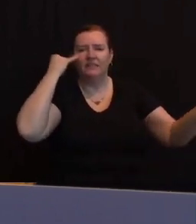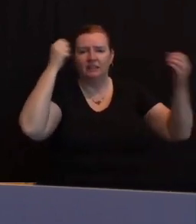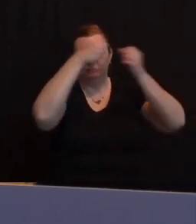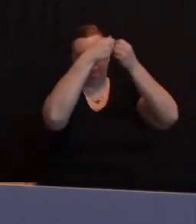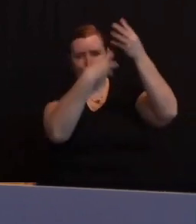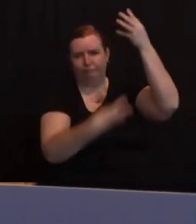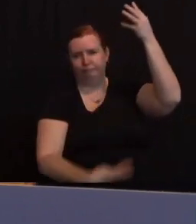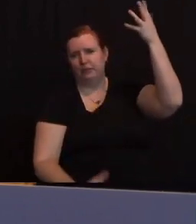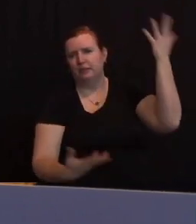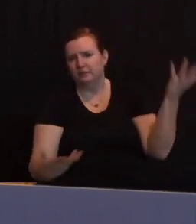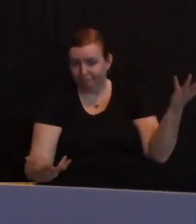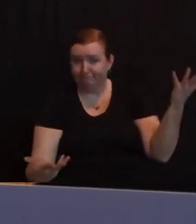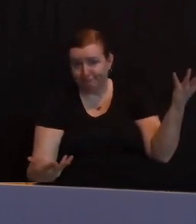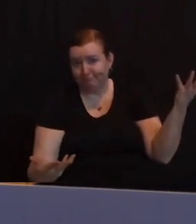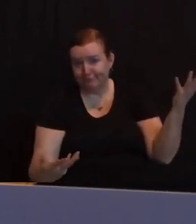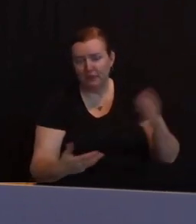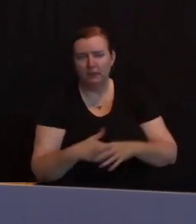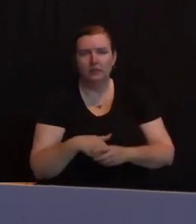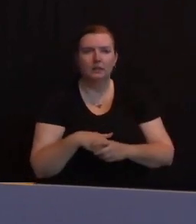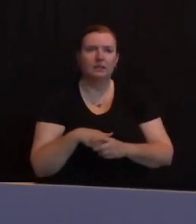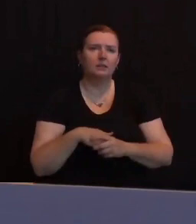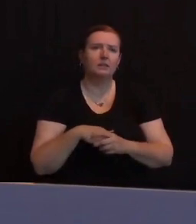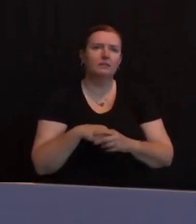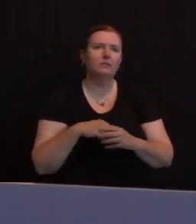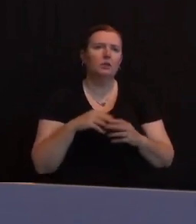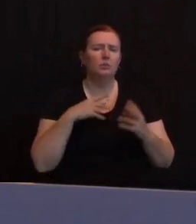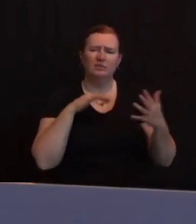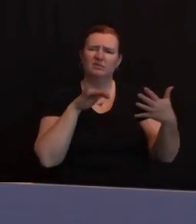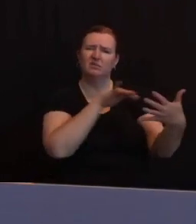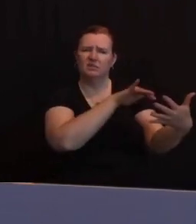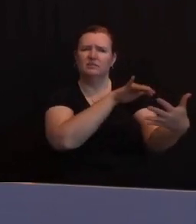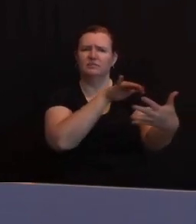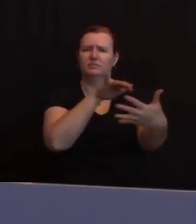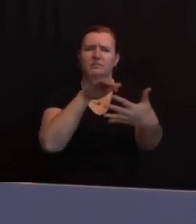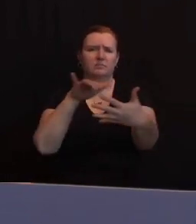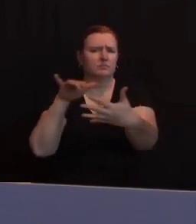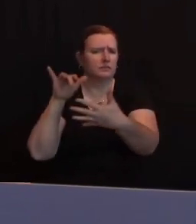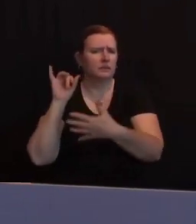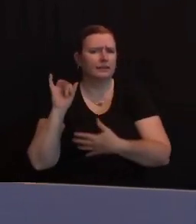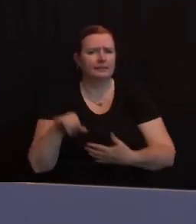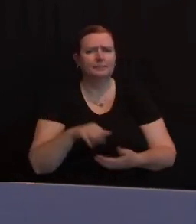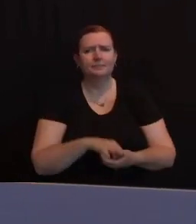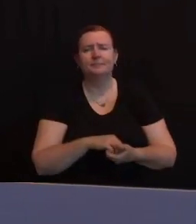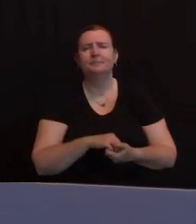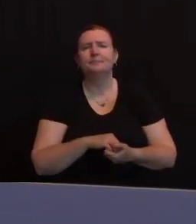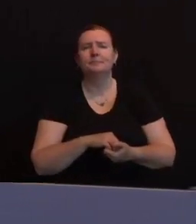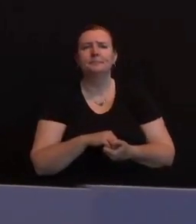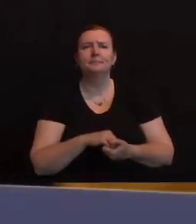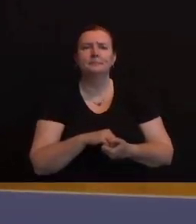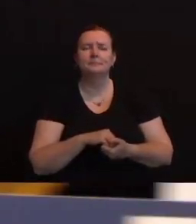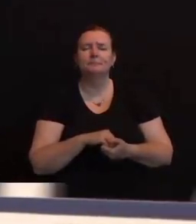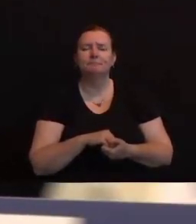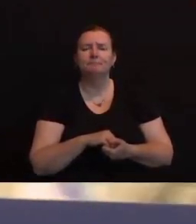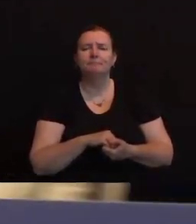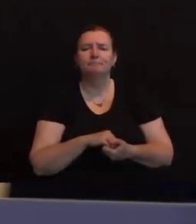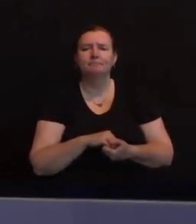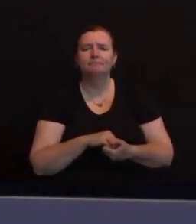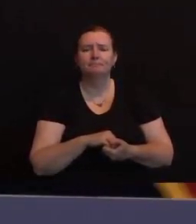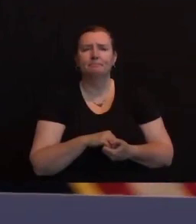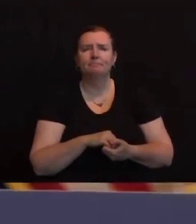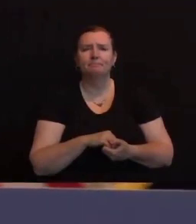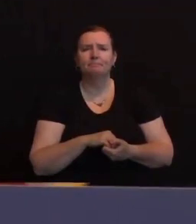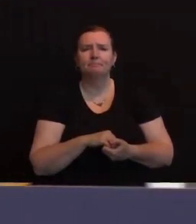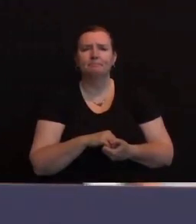at our EDs. That's what we, look at, in combination. This is a non-medical